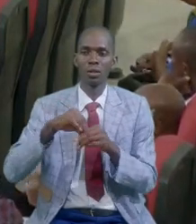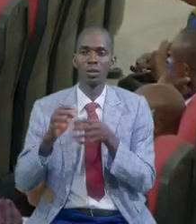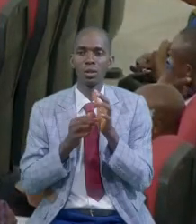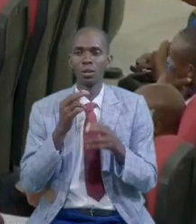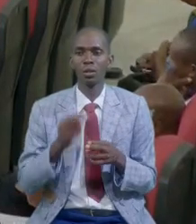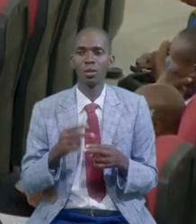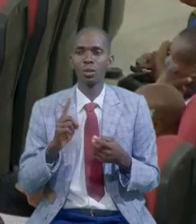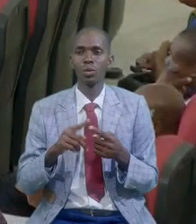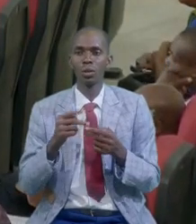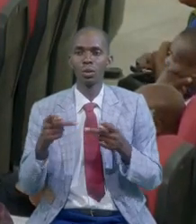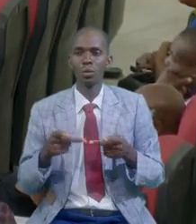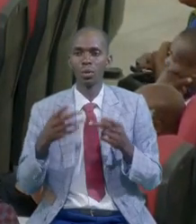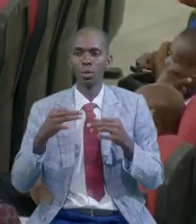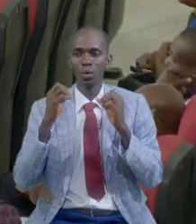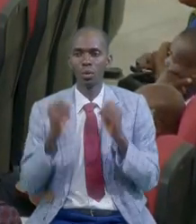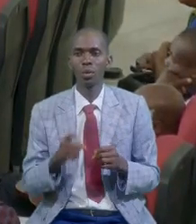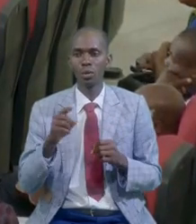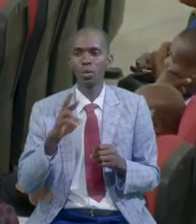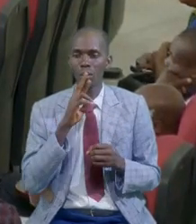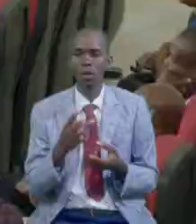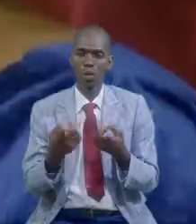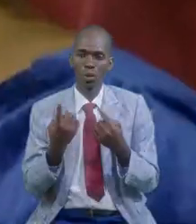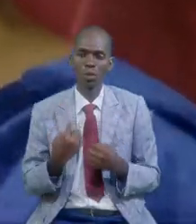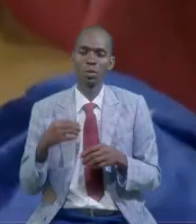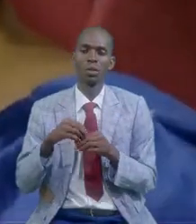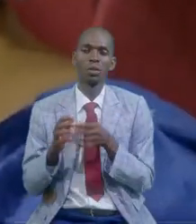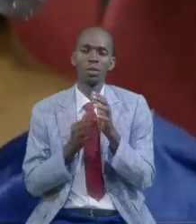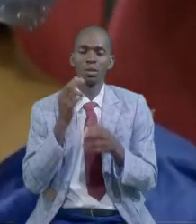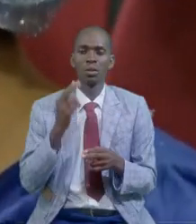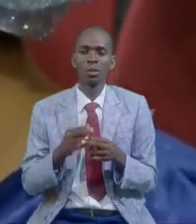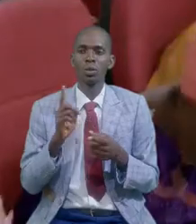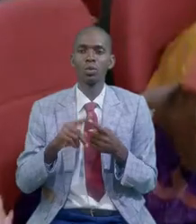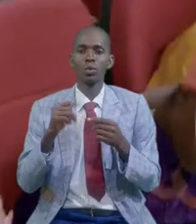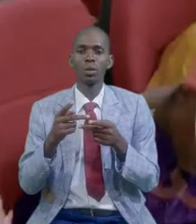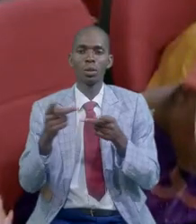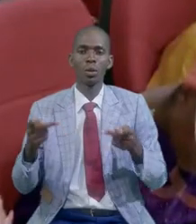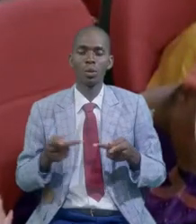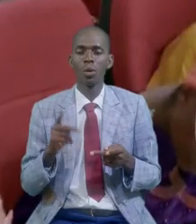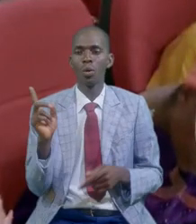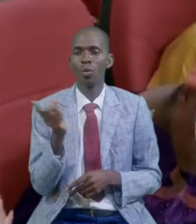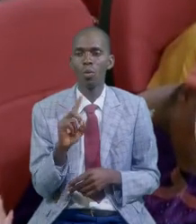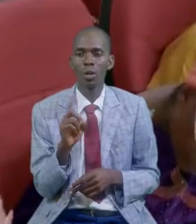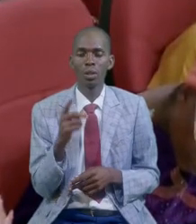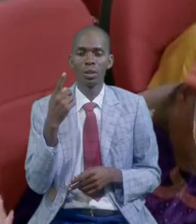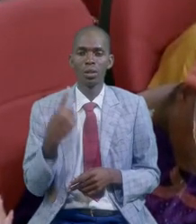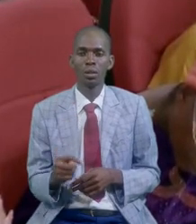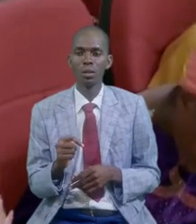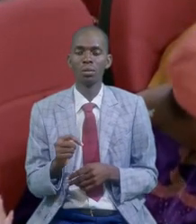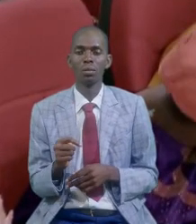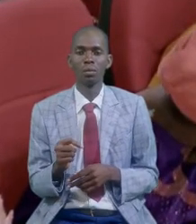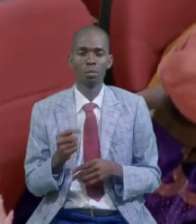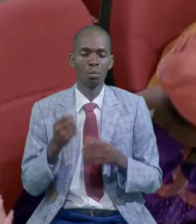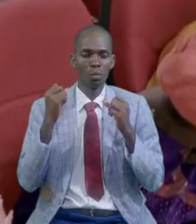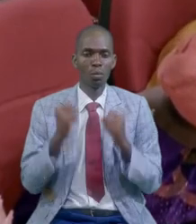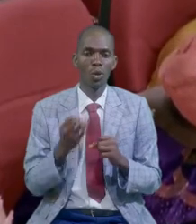place of power. You are coming over into the place where the mantle from